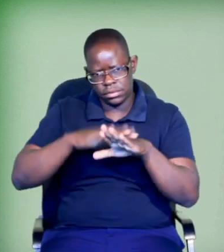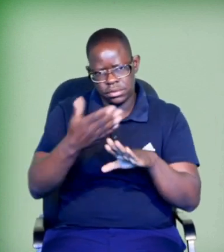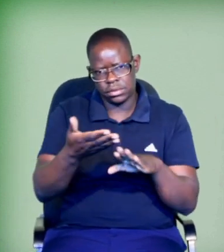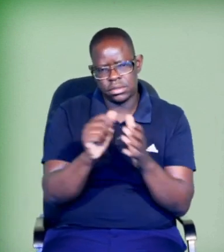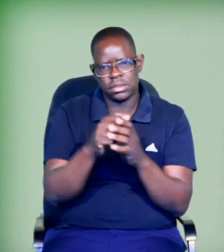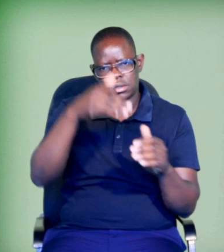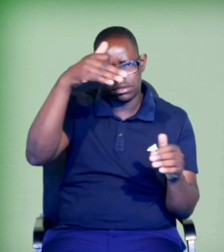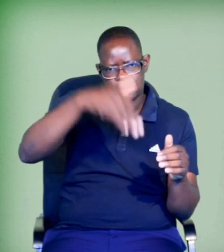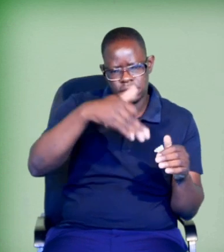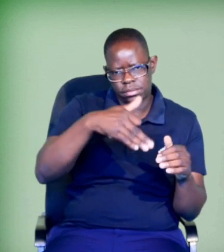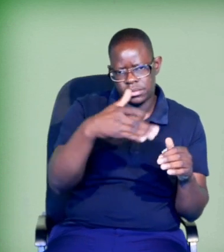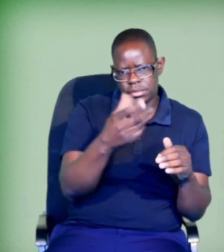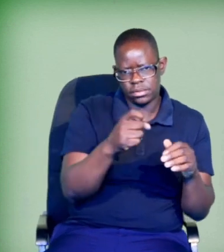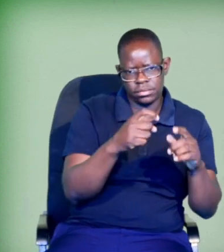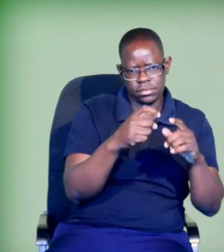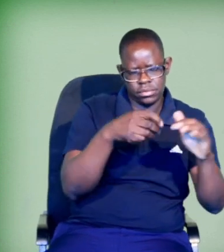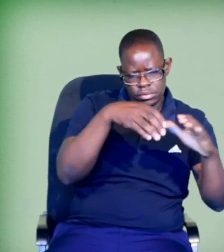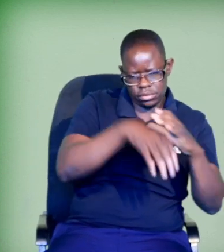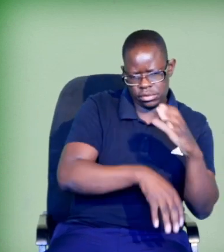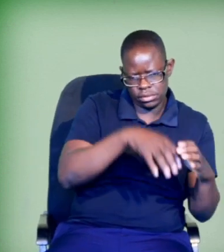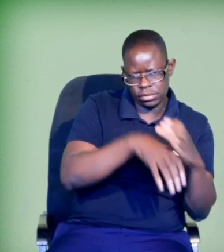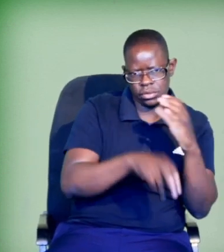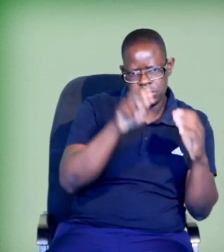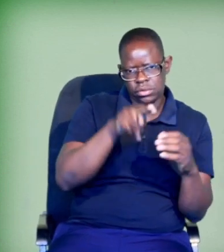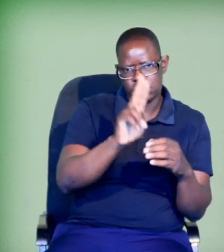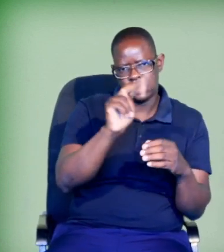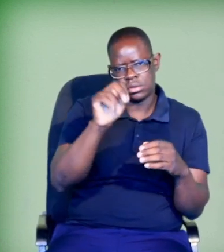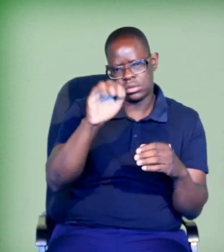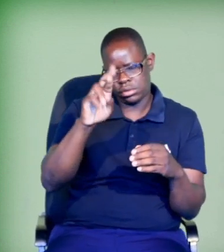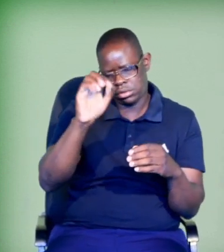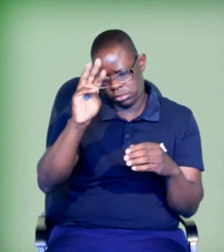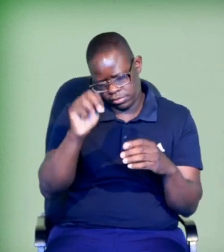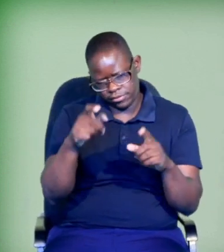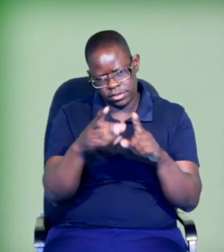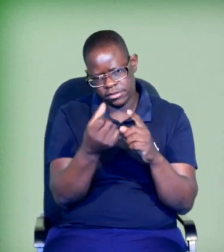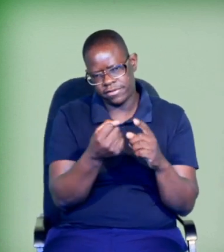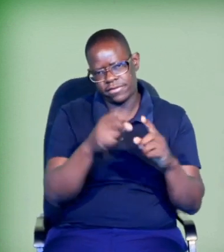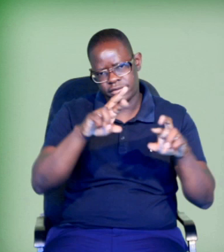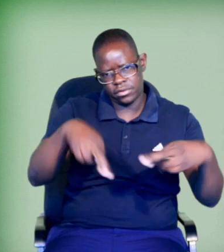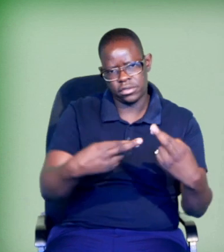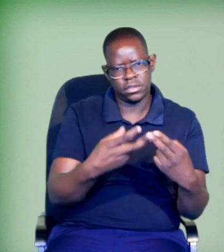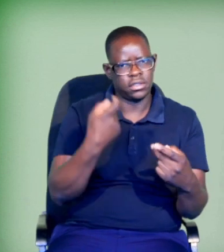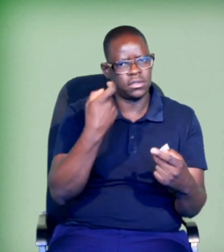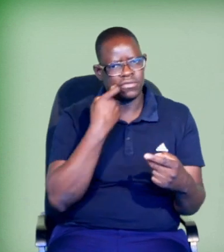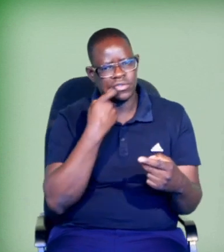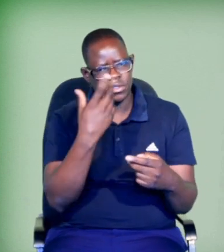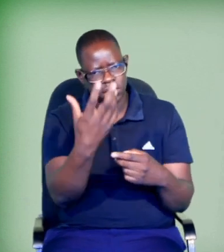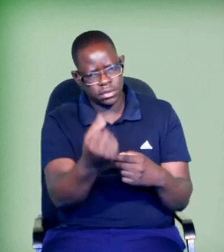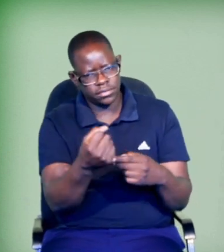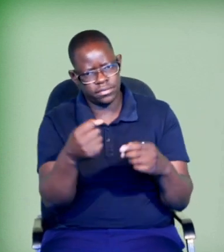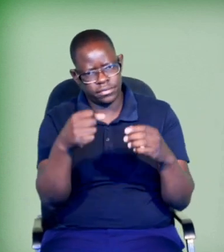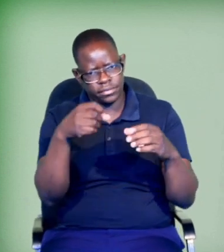example, Namibia can specialize in uranium mining because we have the raw materials for it, and fishing because we have our